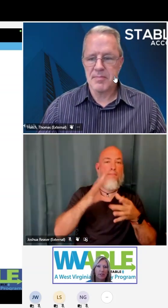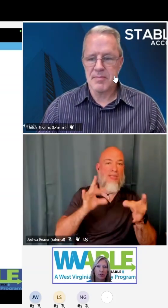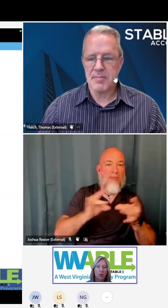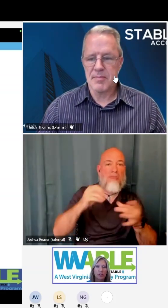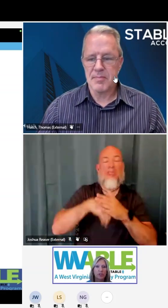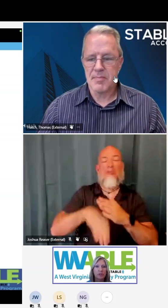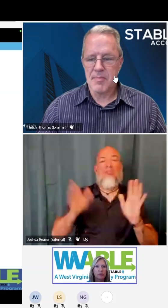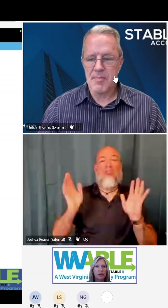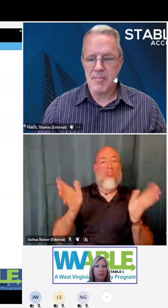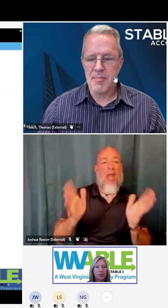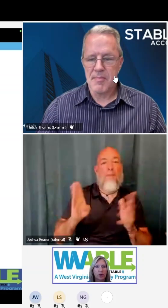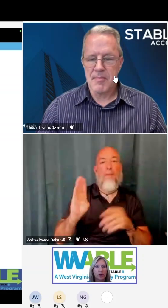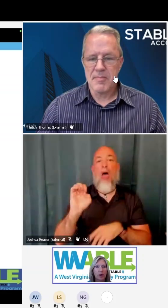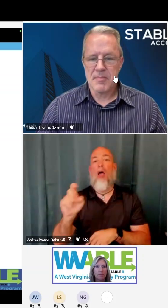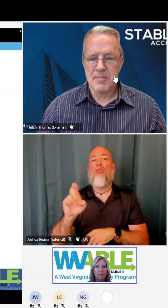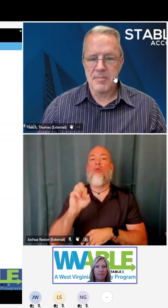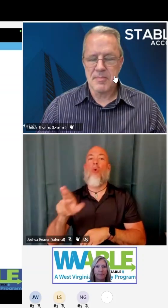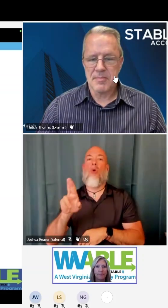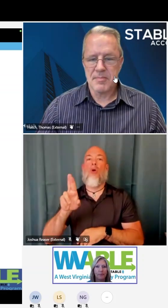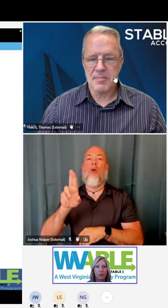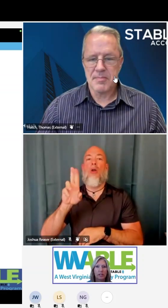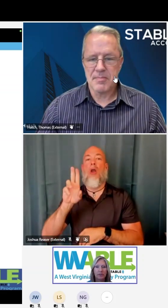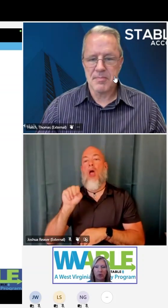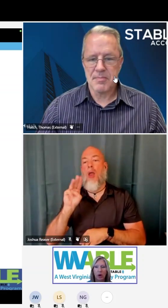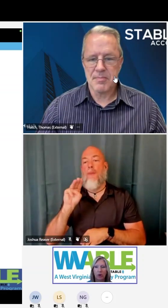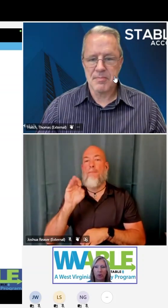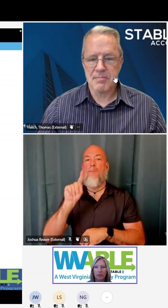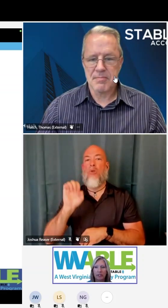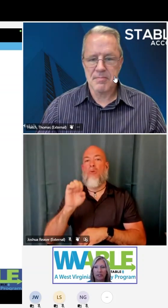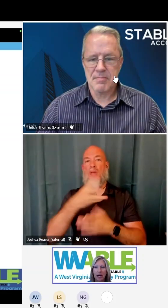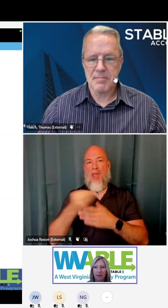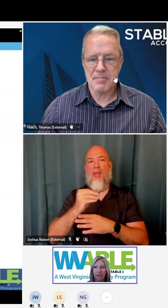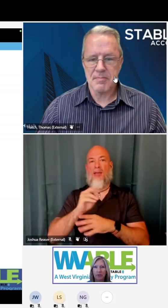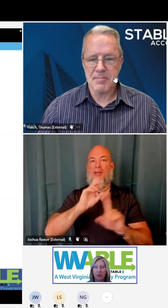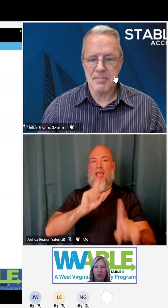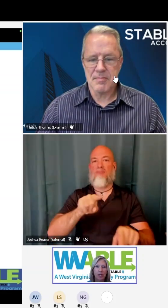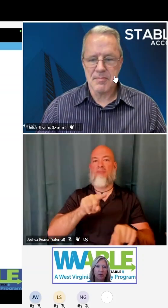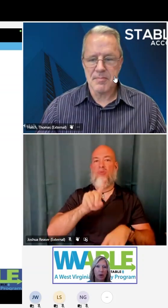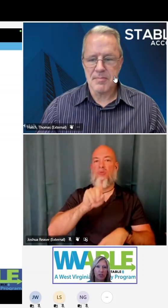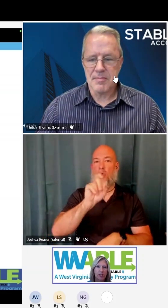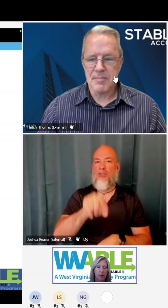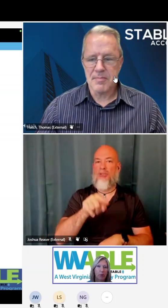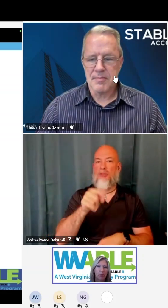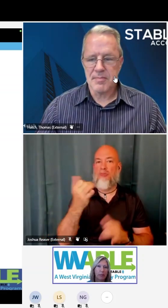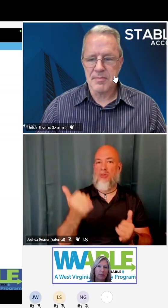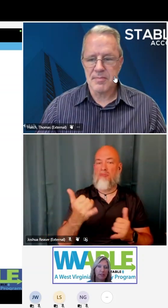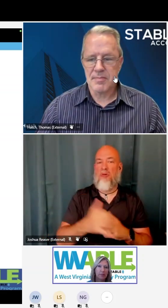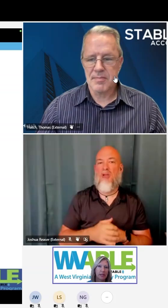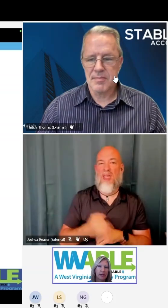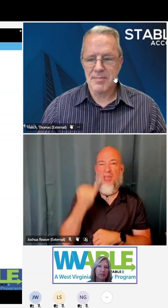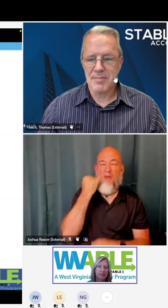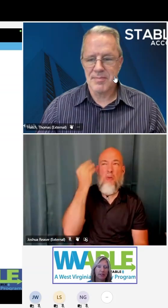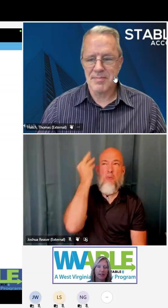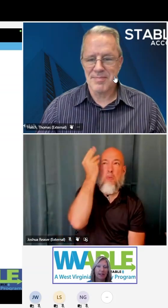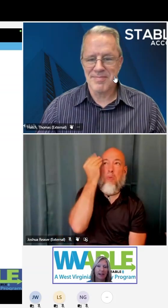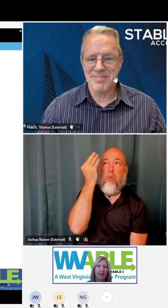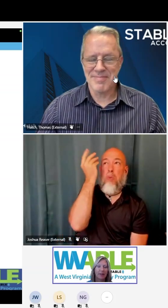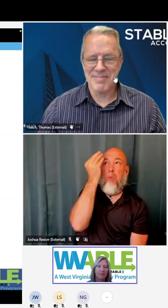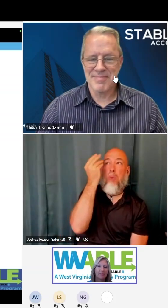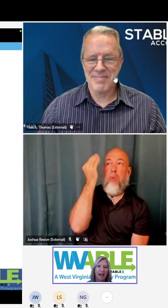and then ask your question to Tom. We definitely welcome those at this time, because if you're thinking of a question, that probably means somebody